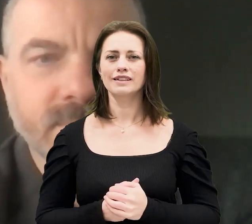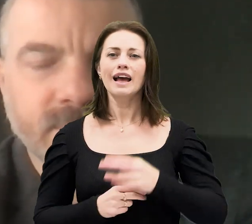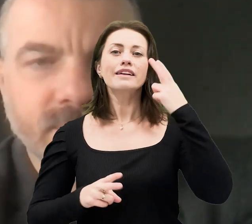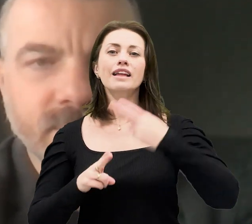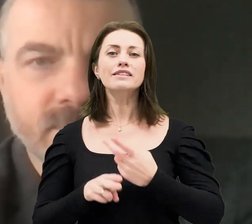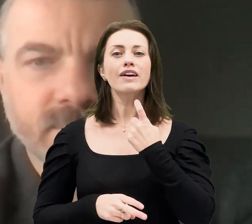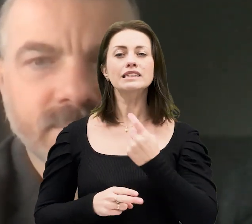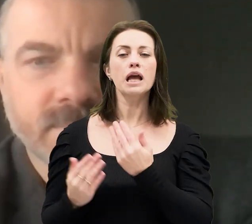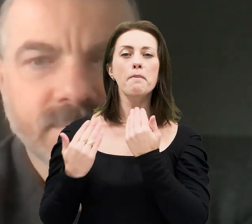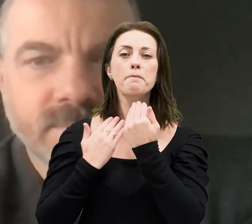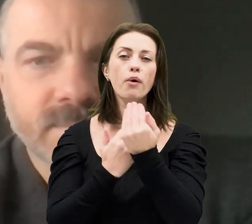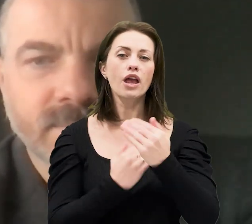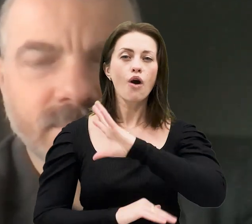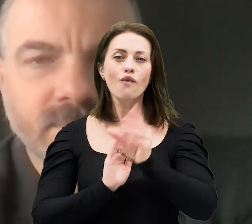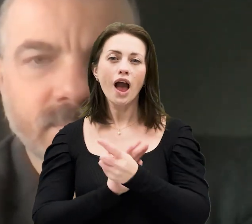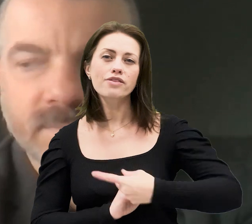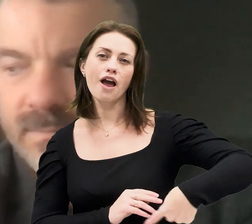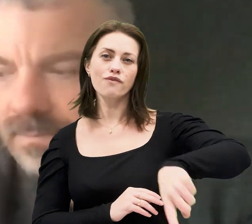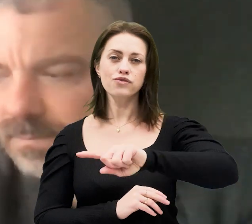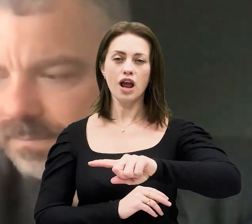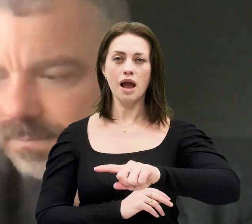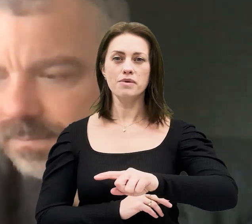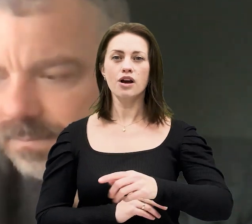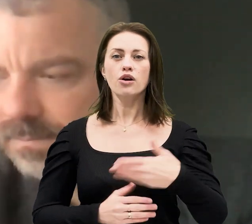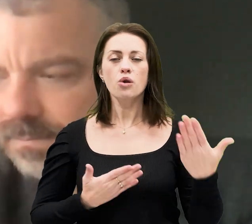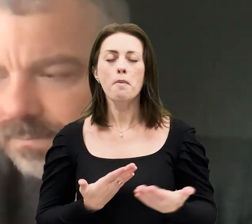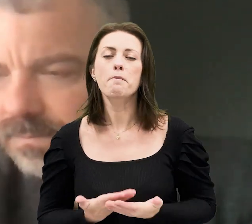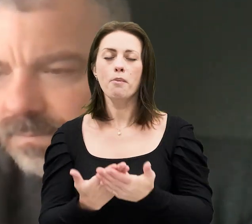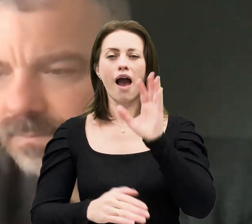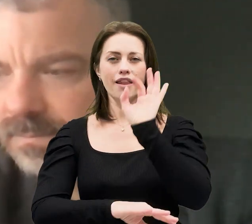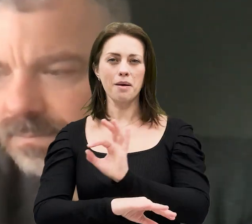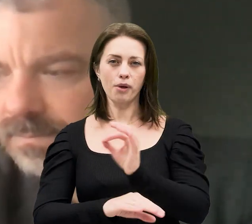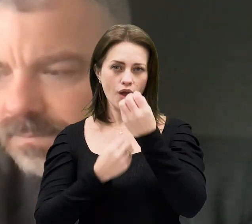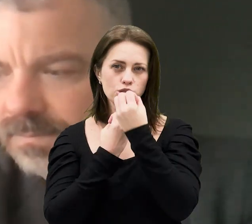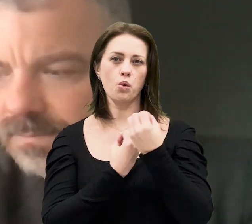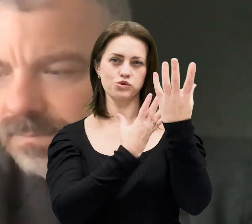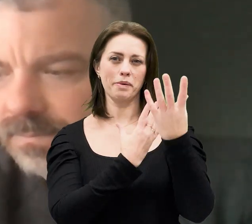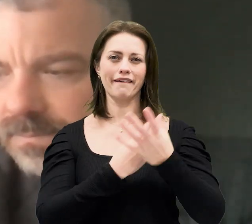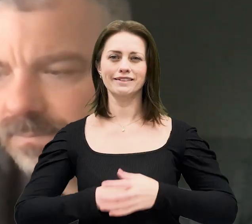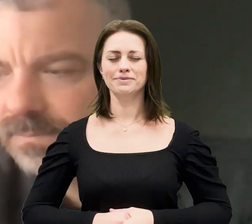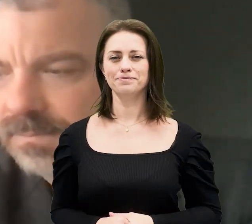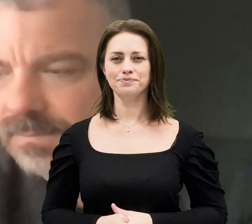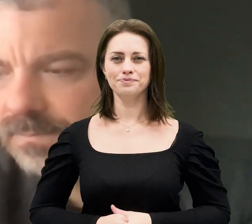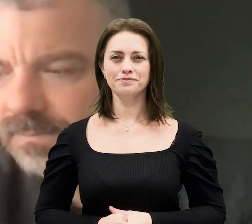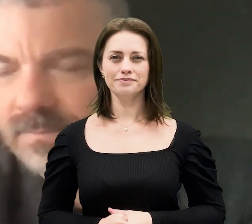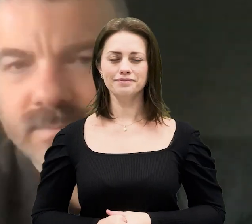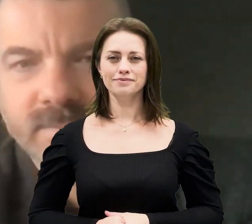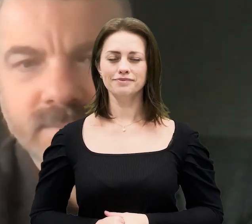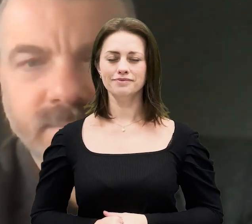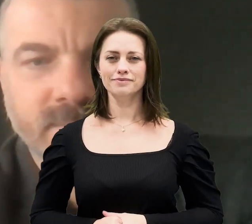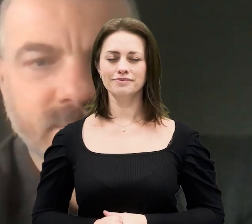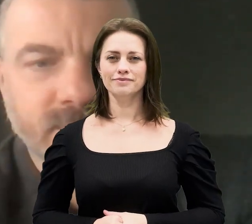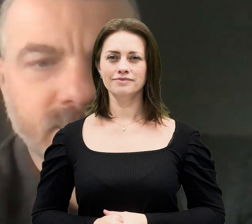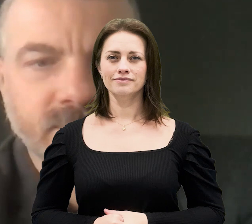In closing, I would like to express my gratitude to all those who have contributed to the success of